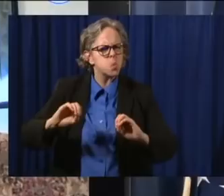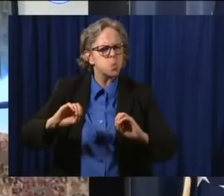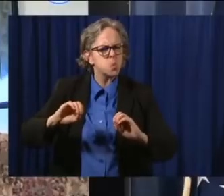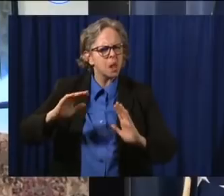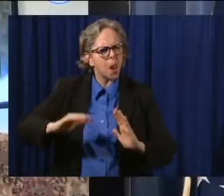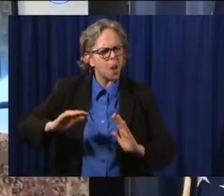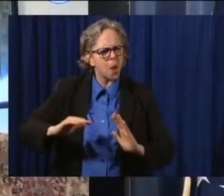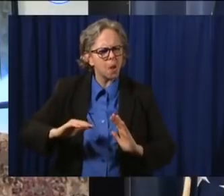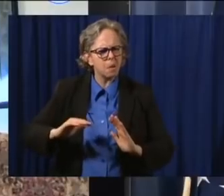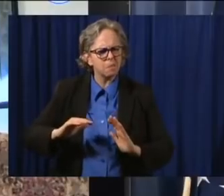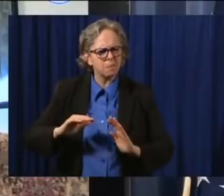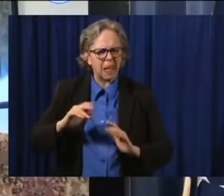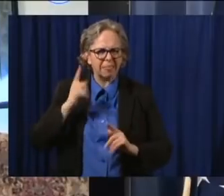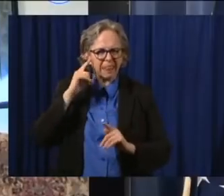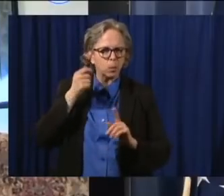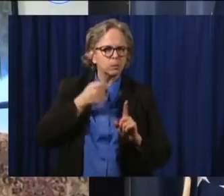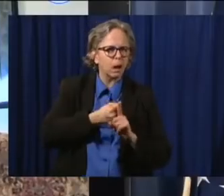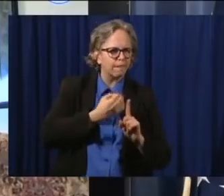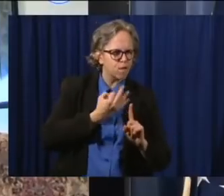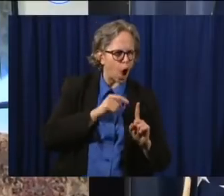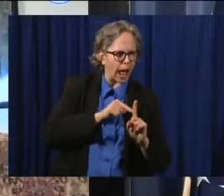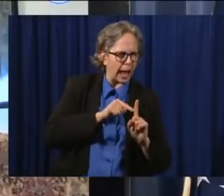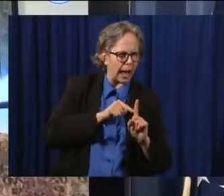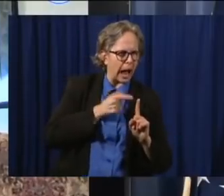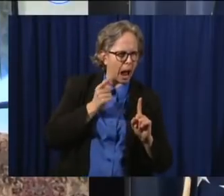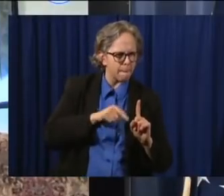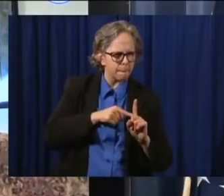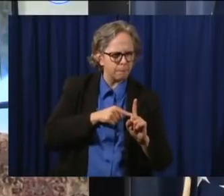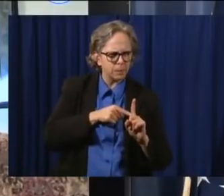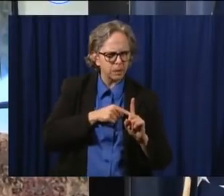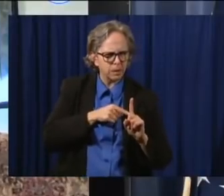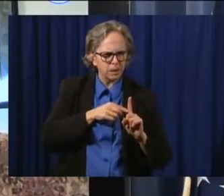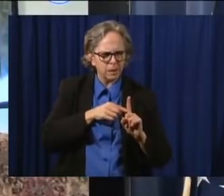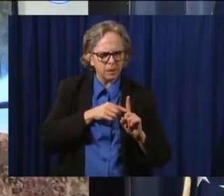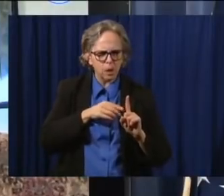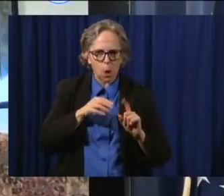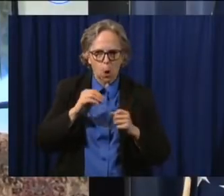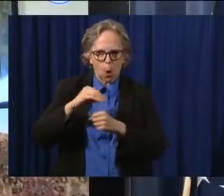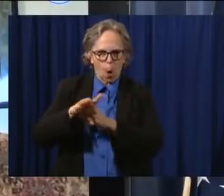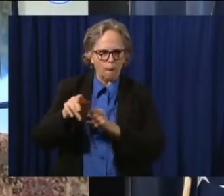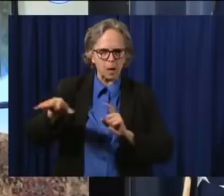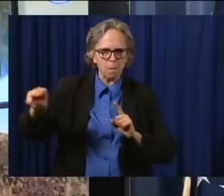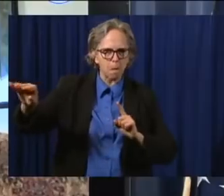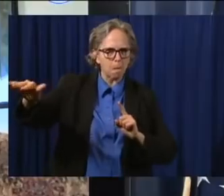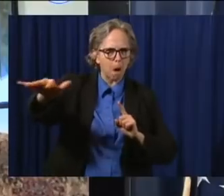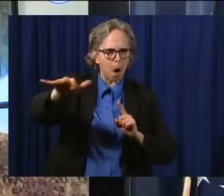And knowing the COVID pandemic was at hand, I went to a urgent